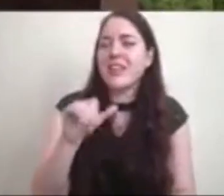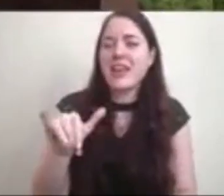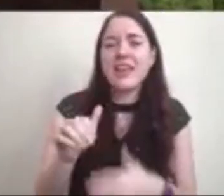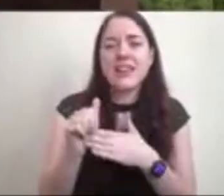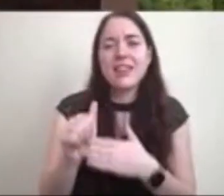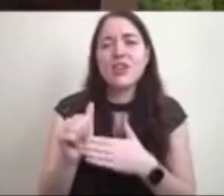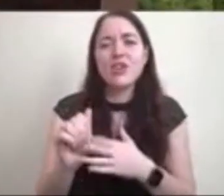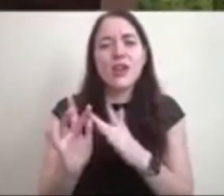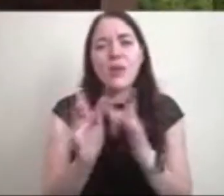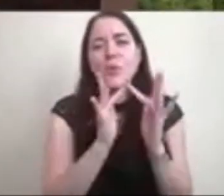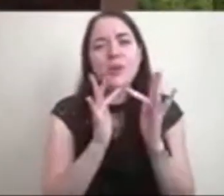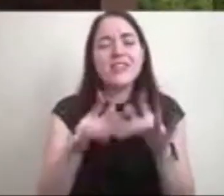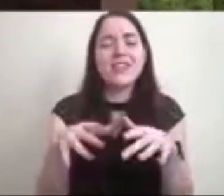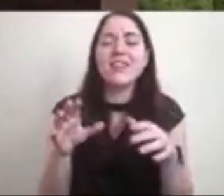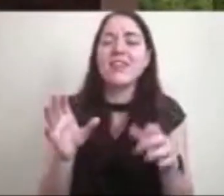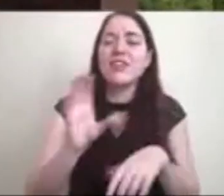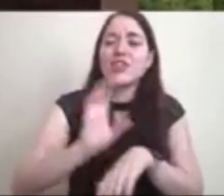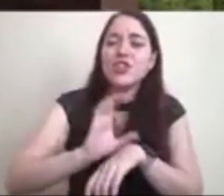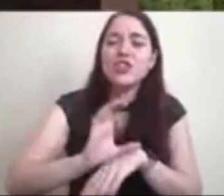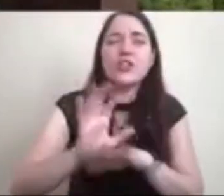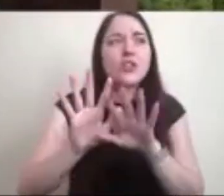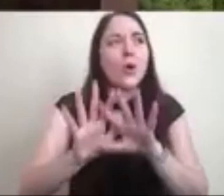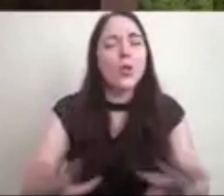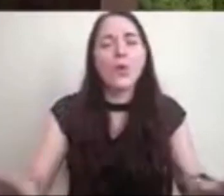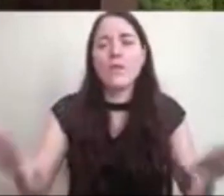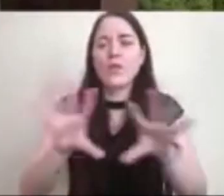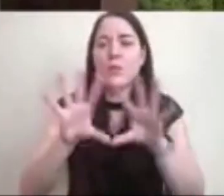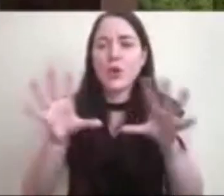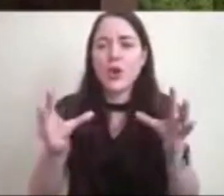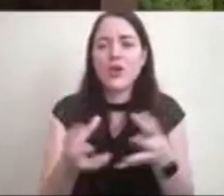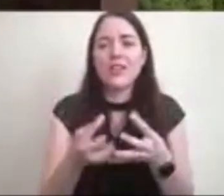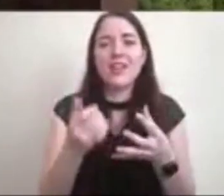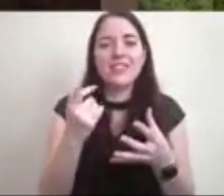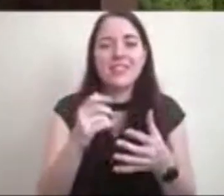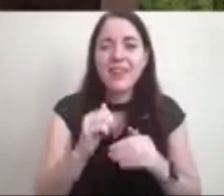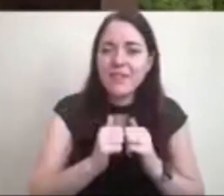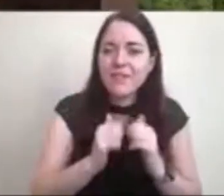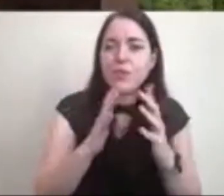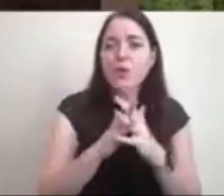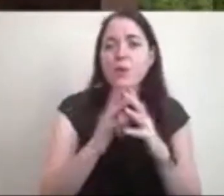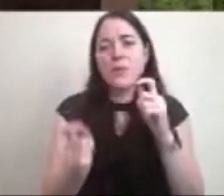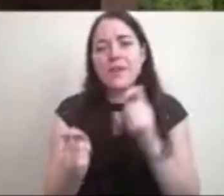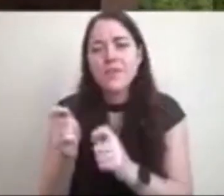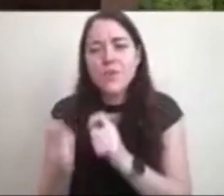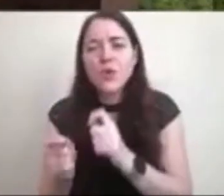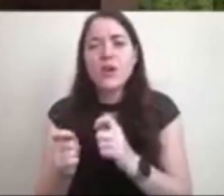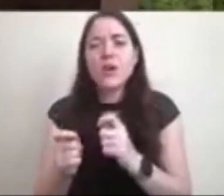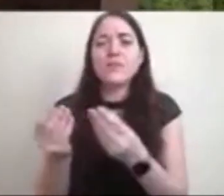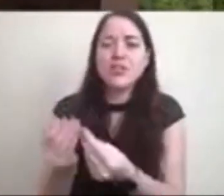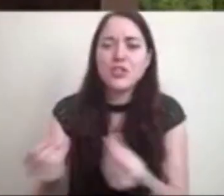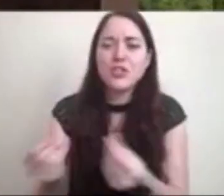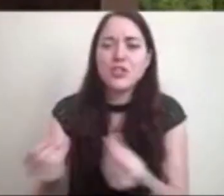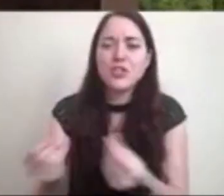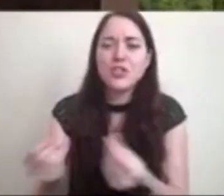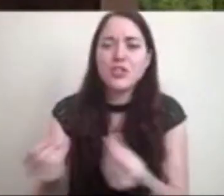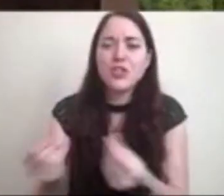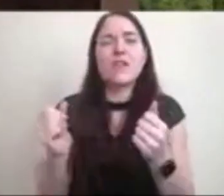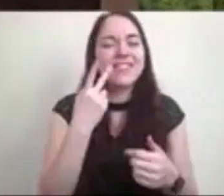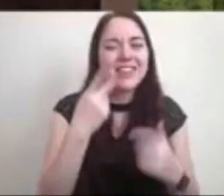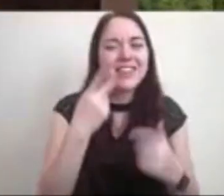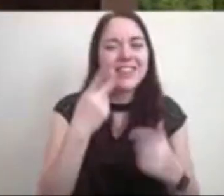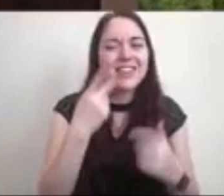worldwide as they form, reform, dissolve, work through conflict and change, and the many